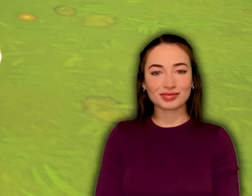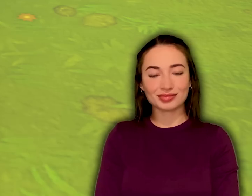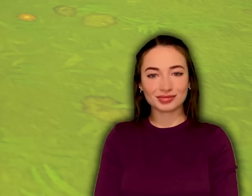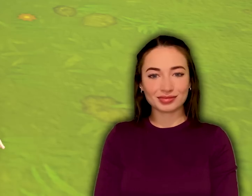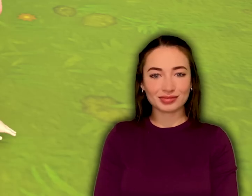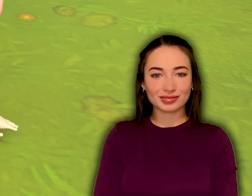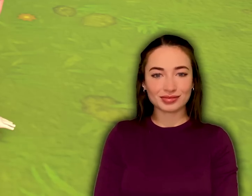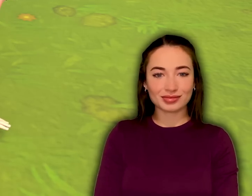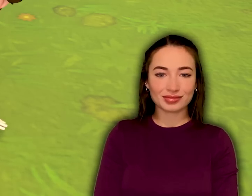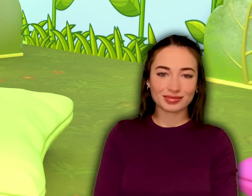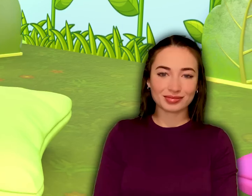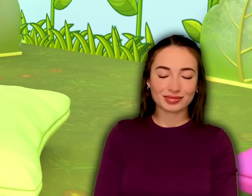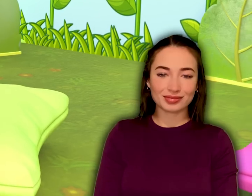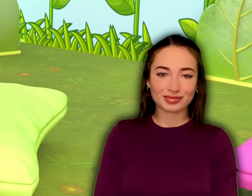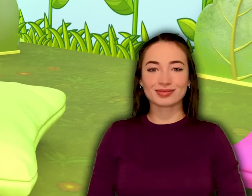floor